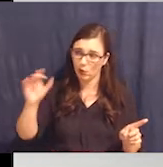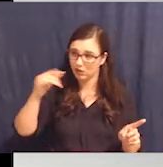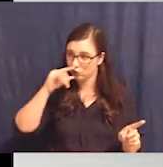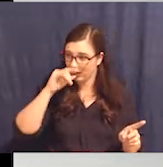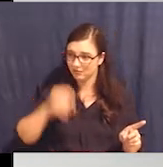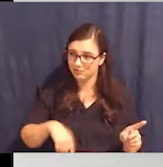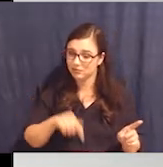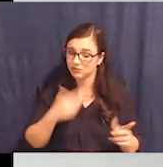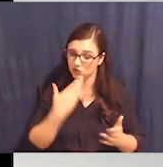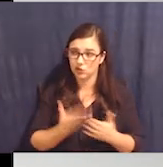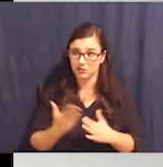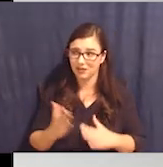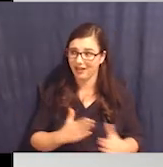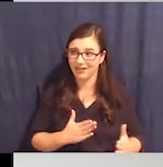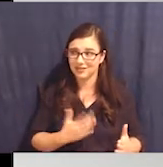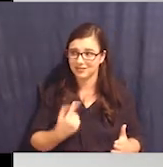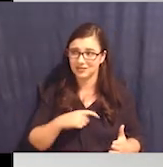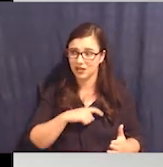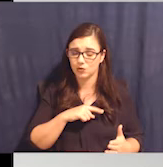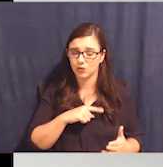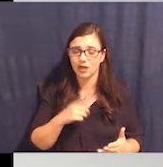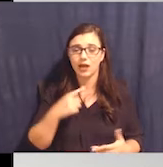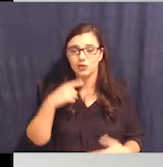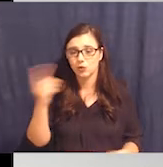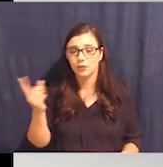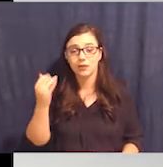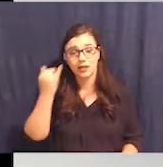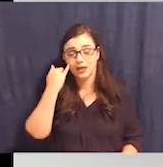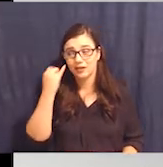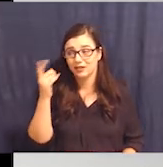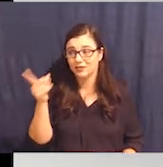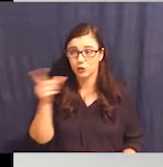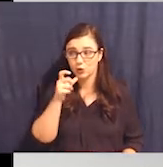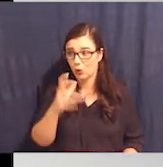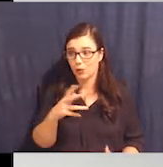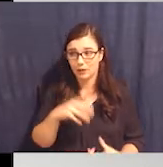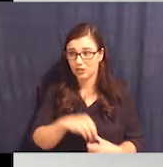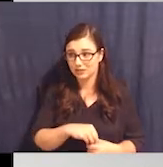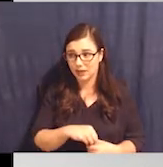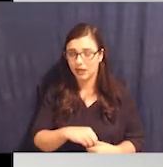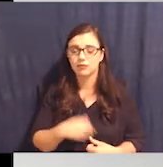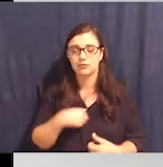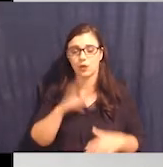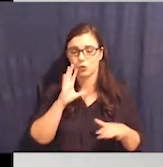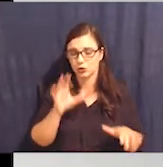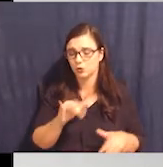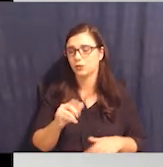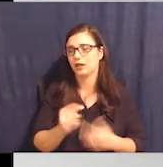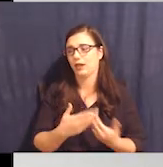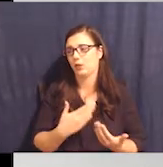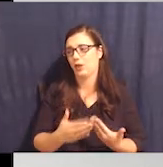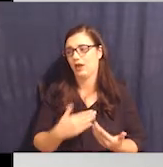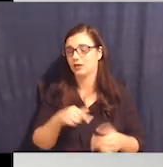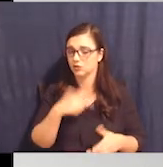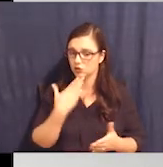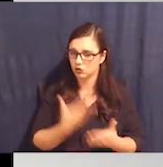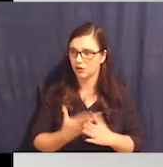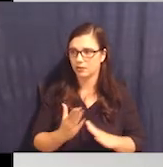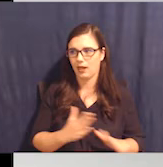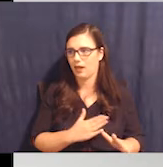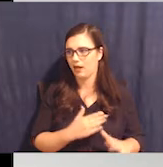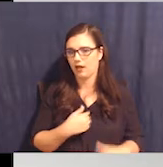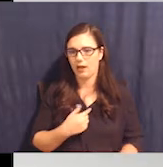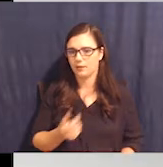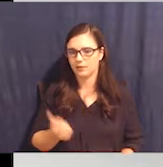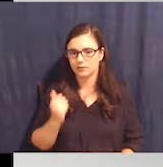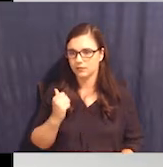he is your child, and this is a good plan. And I said, if you don't participate, I'm going to do it anyway. This is a